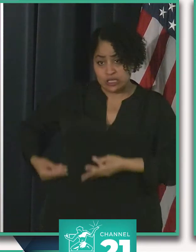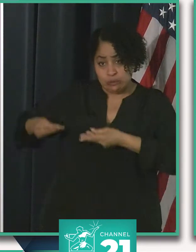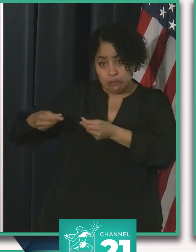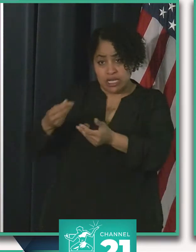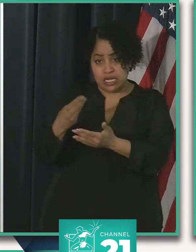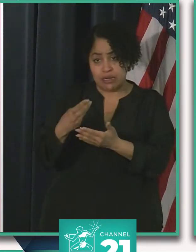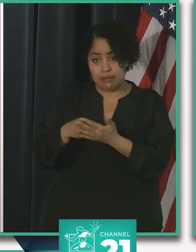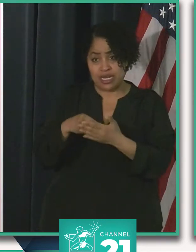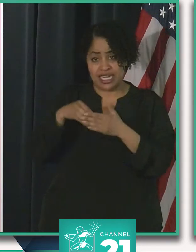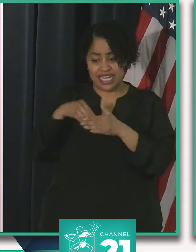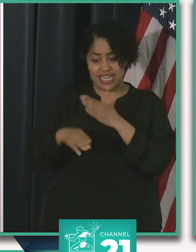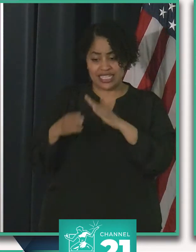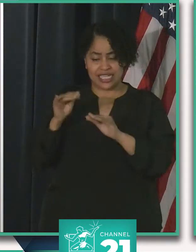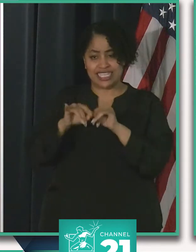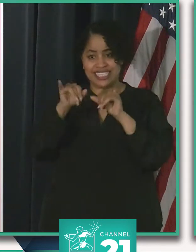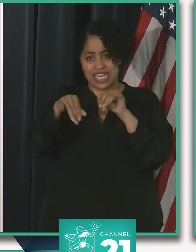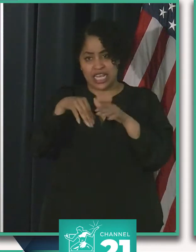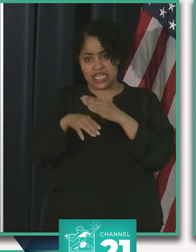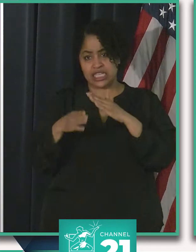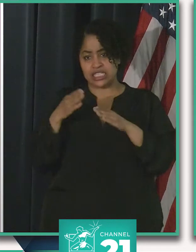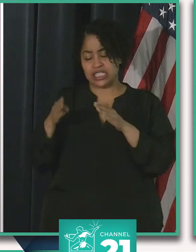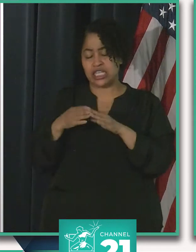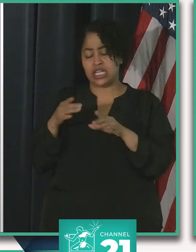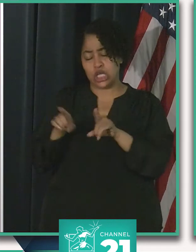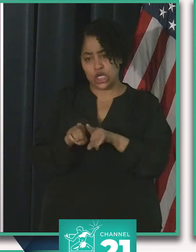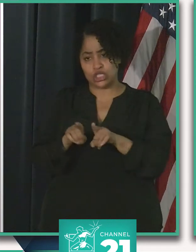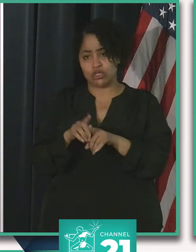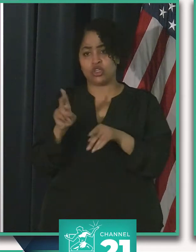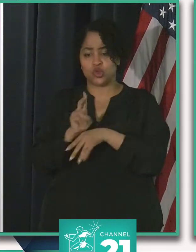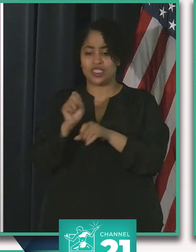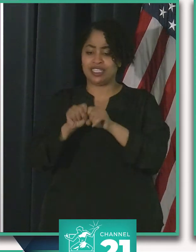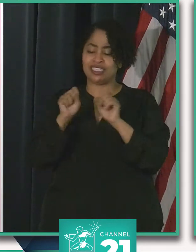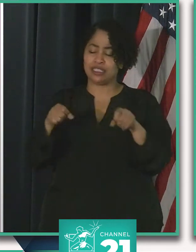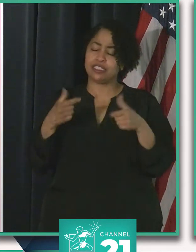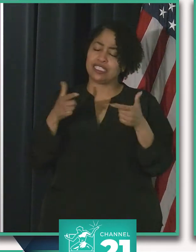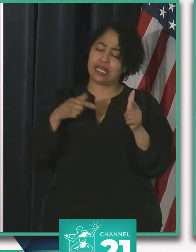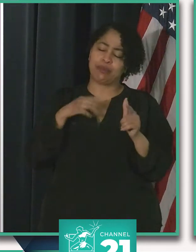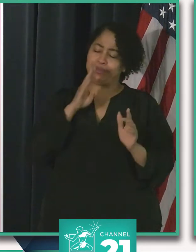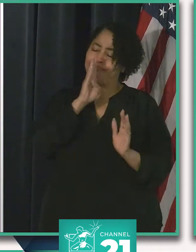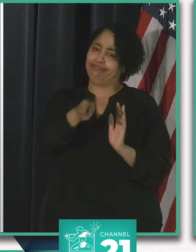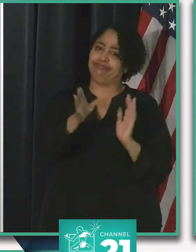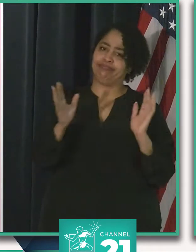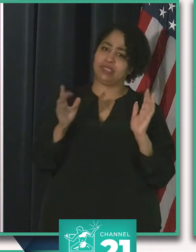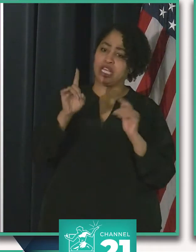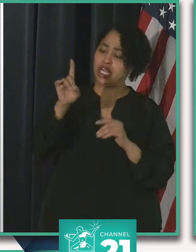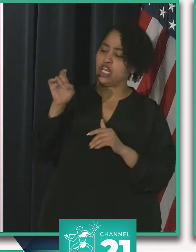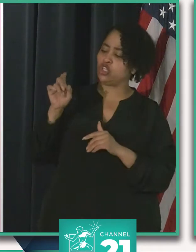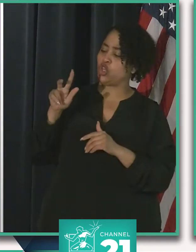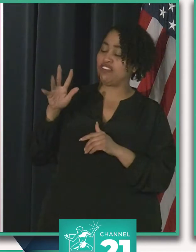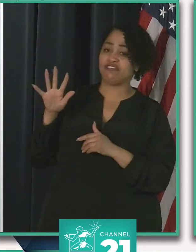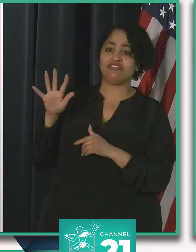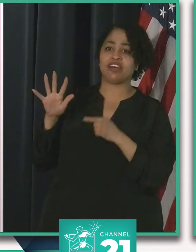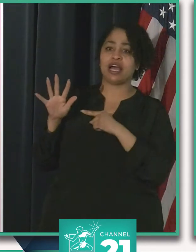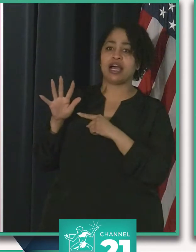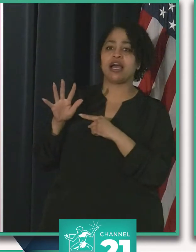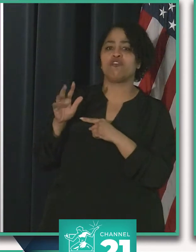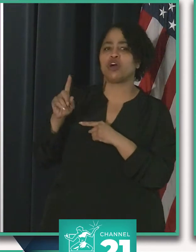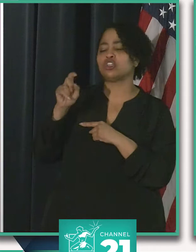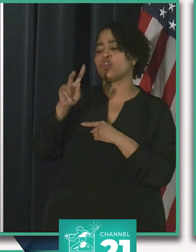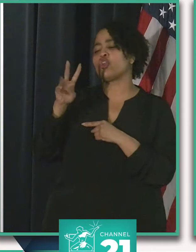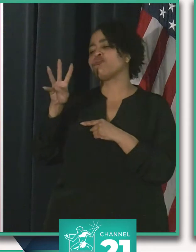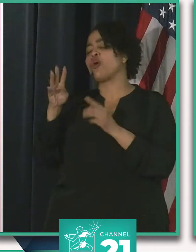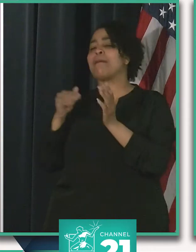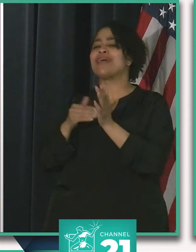stay in the city as well, and use the system. And I'm going to be quite frank with you. $135 or $134